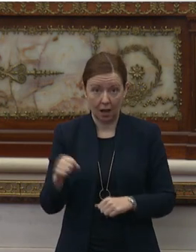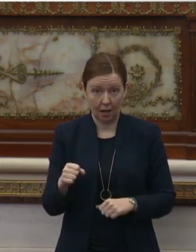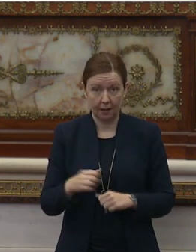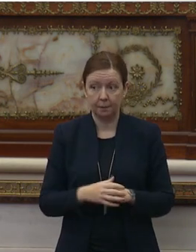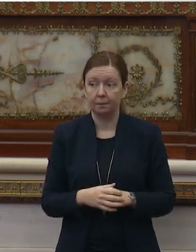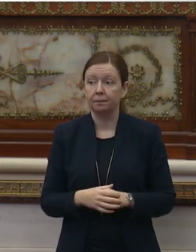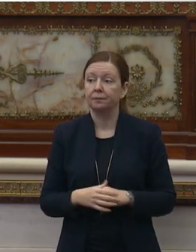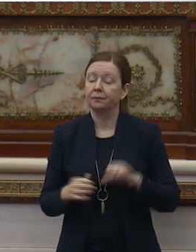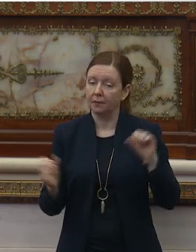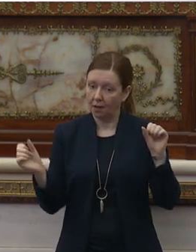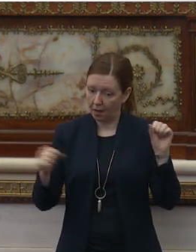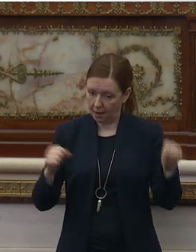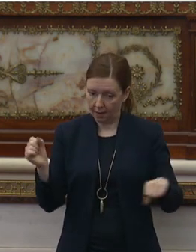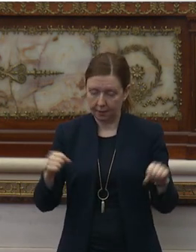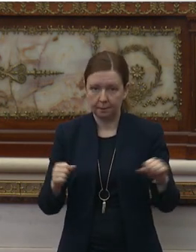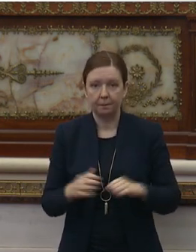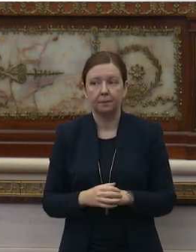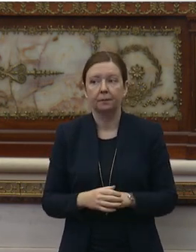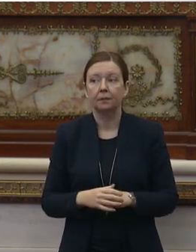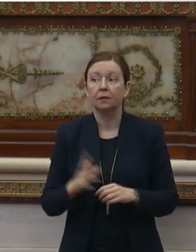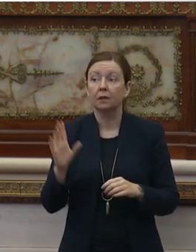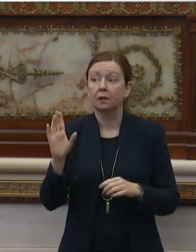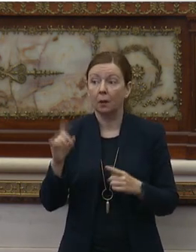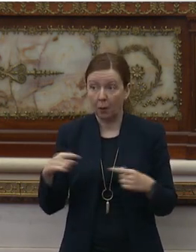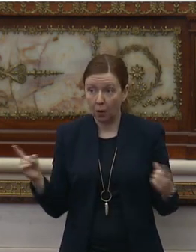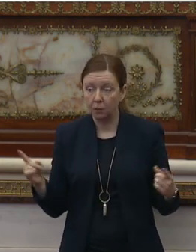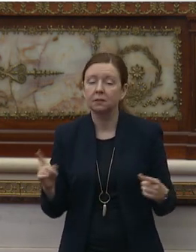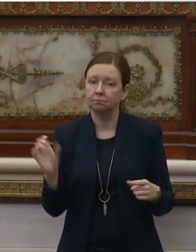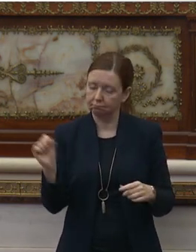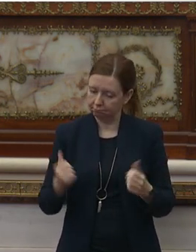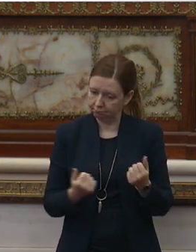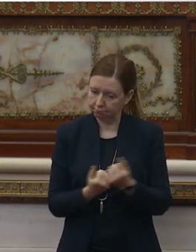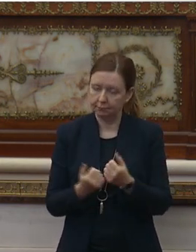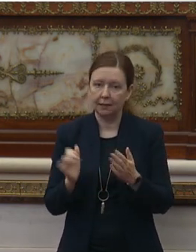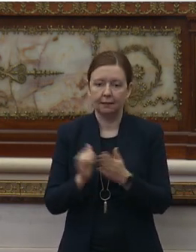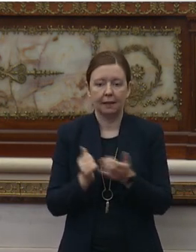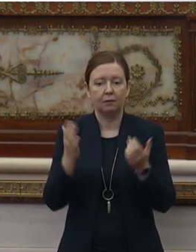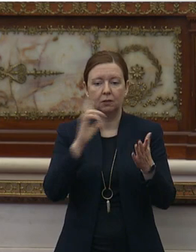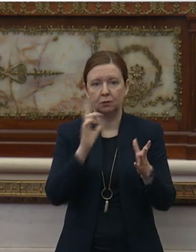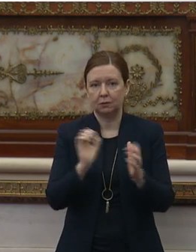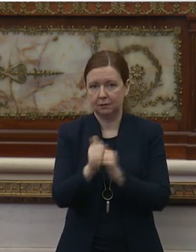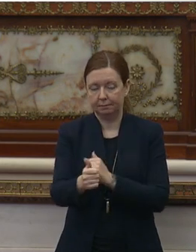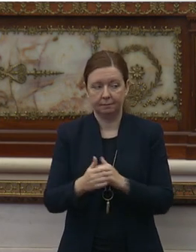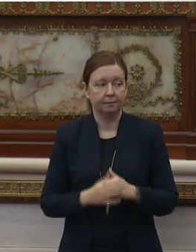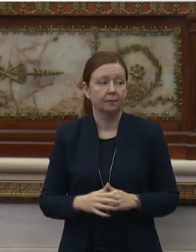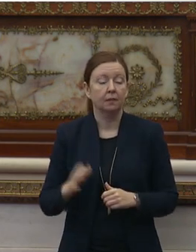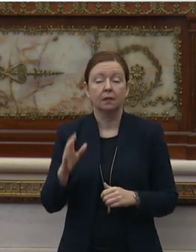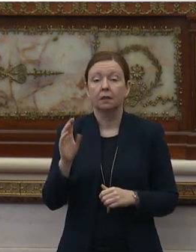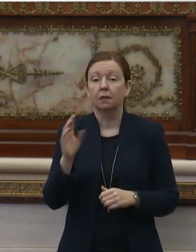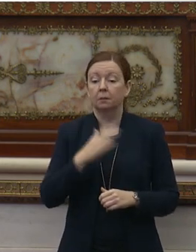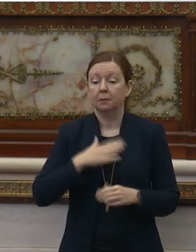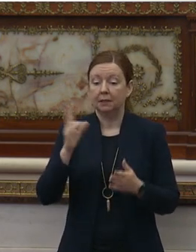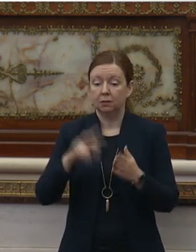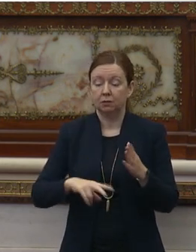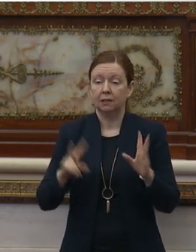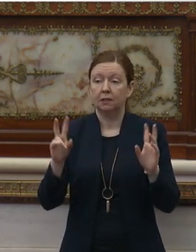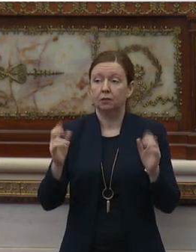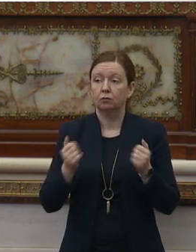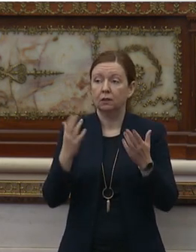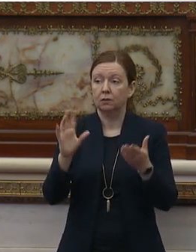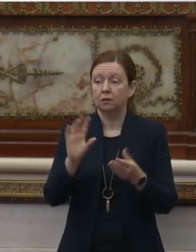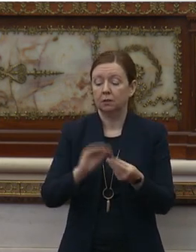aye. Aye. Those opposed, ayes have it, and that resolution is adopted. Mr. Decker, please read the title of resolution